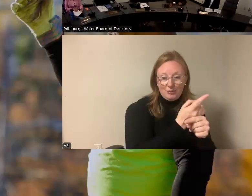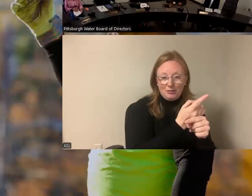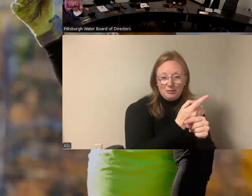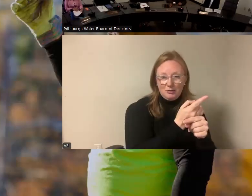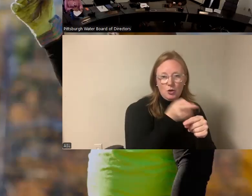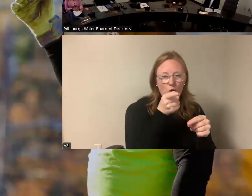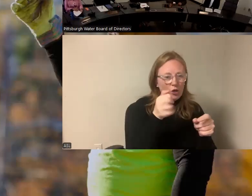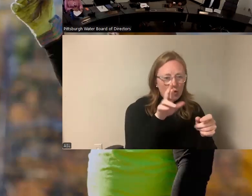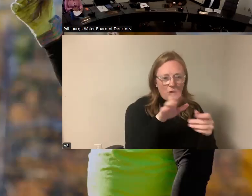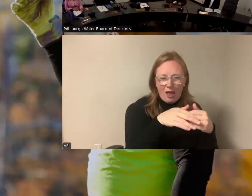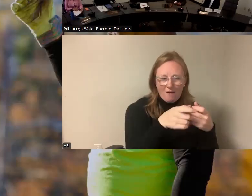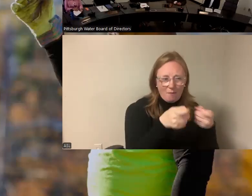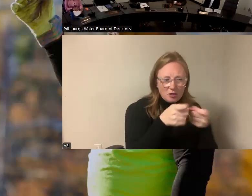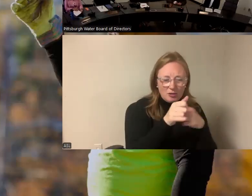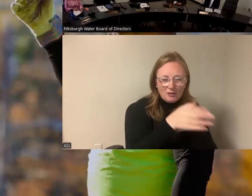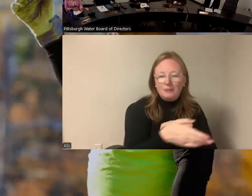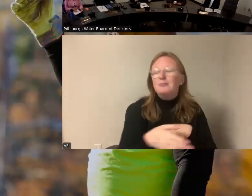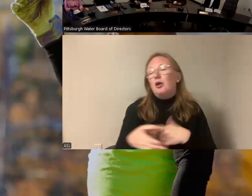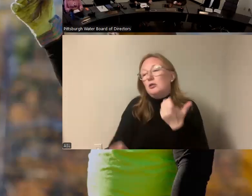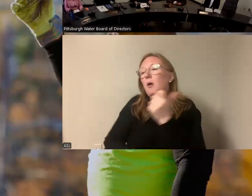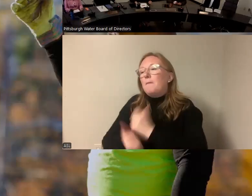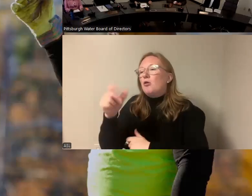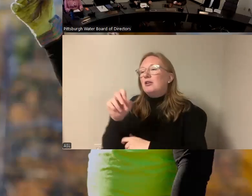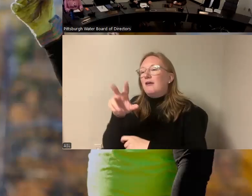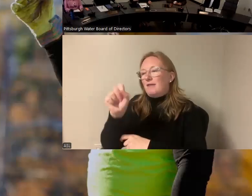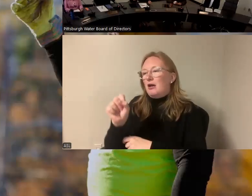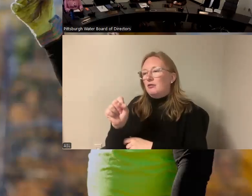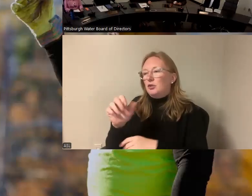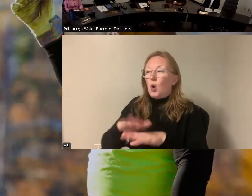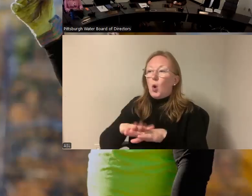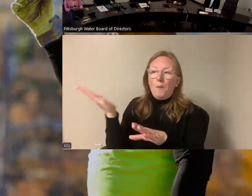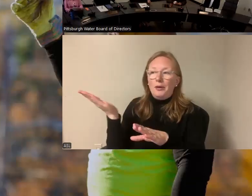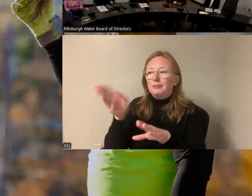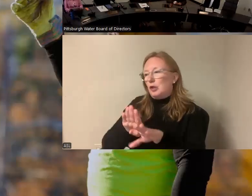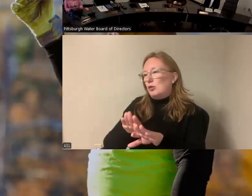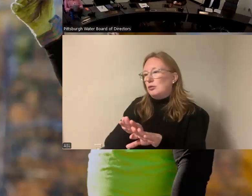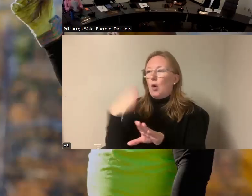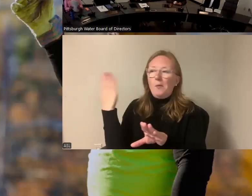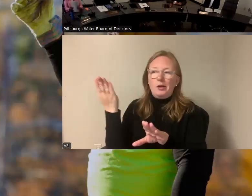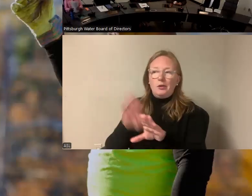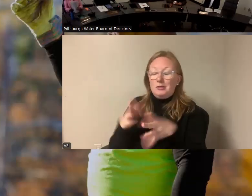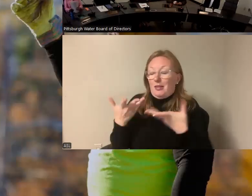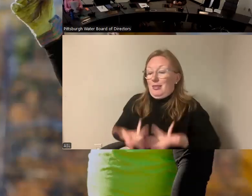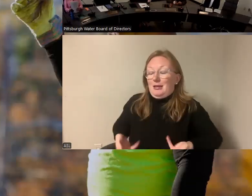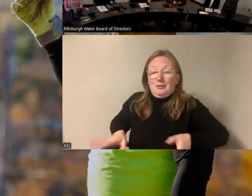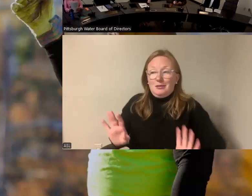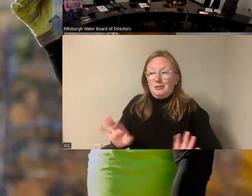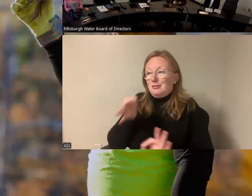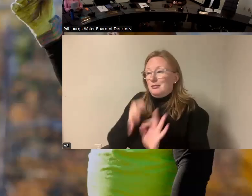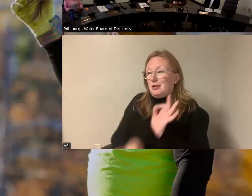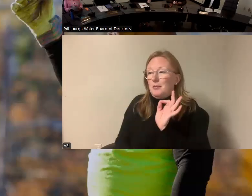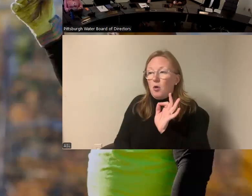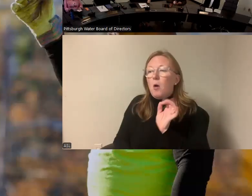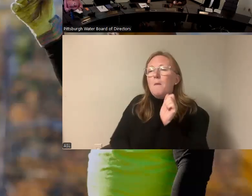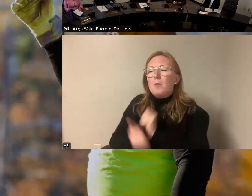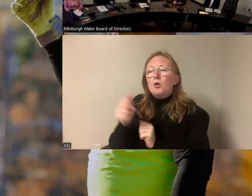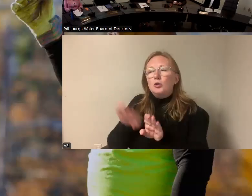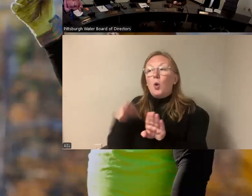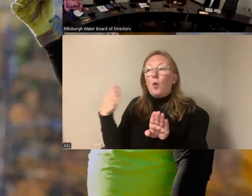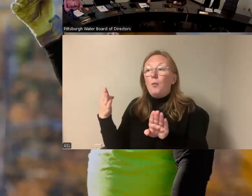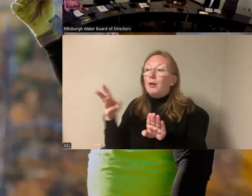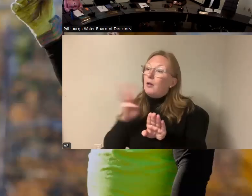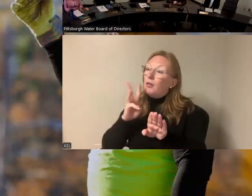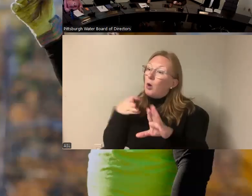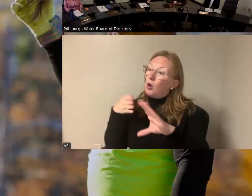modulation in here? Sure. So the majority of our valves are just opened or closed. So valves are often, the majority of them are open, allowing water